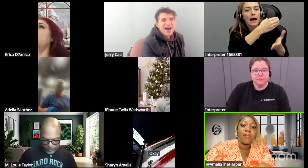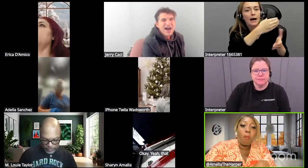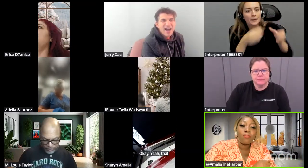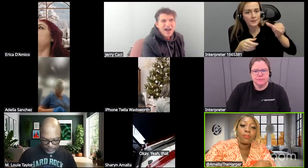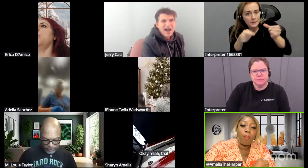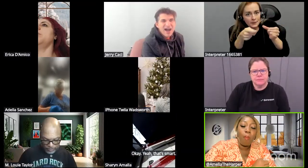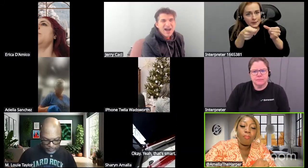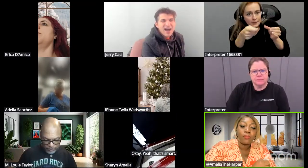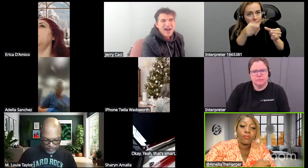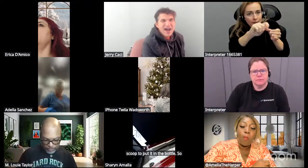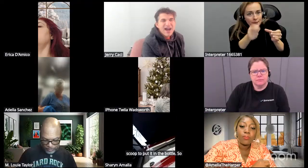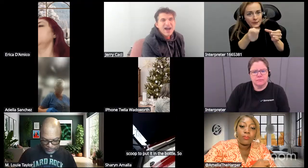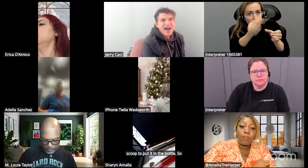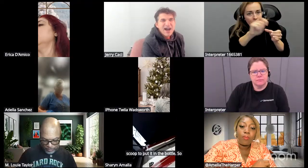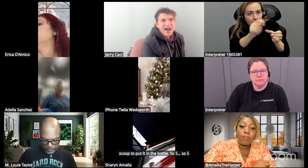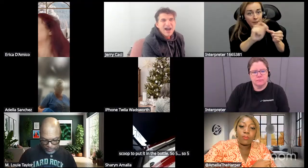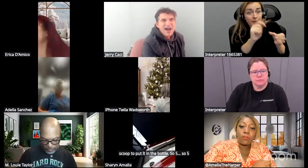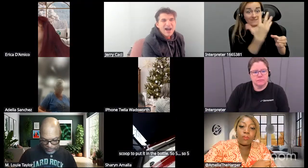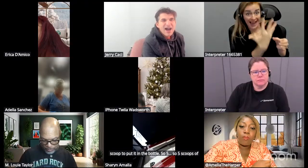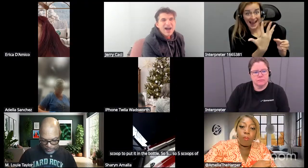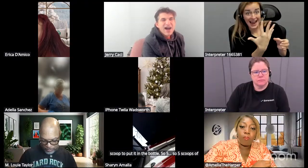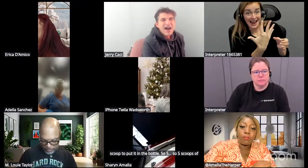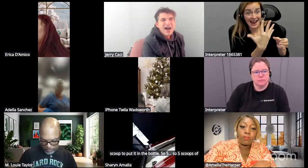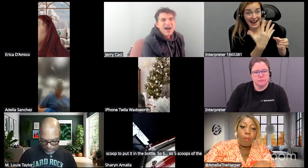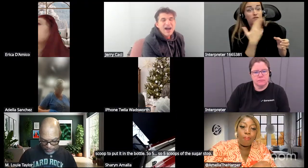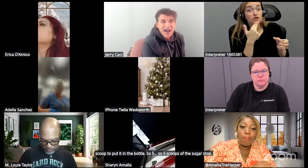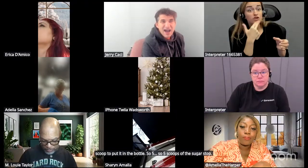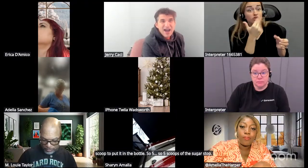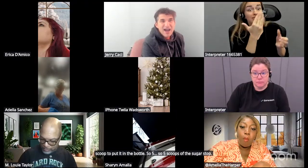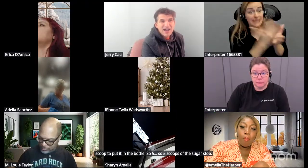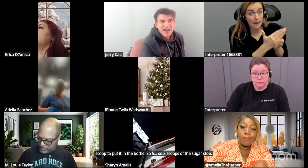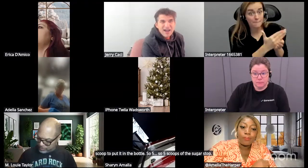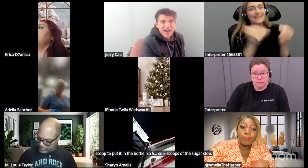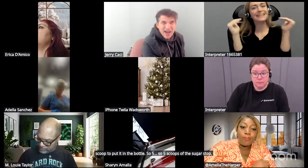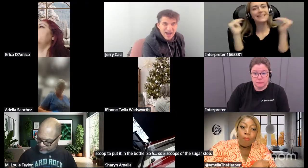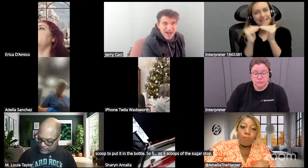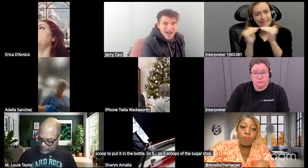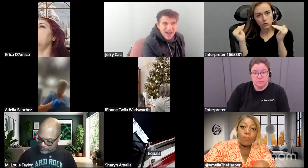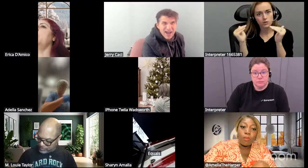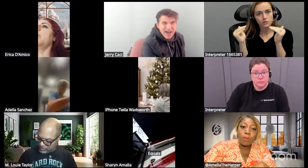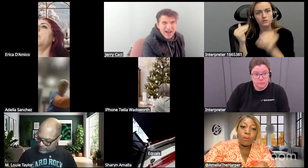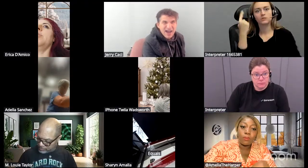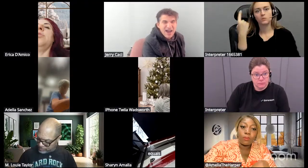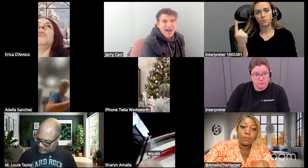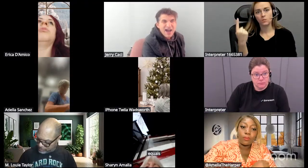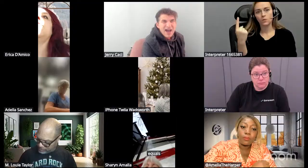smart. 5 scoops of the sugar stop equals the